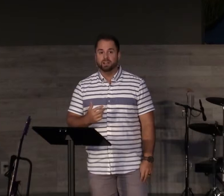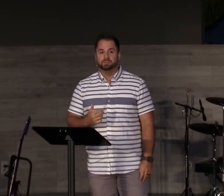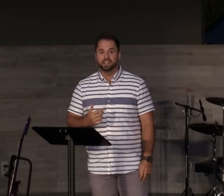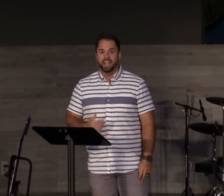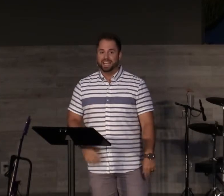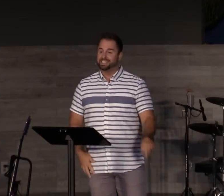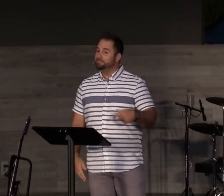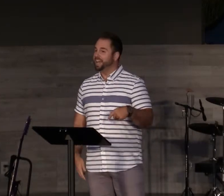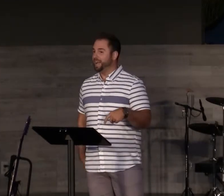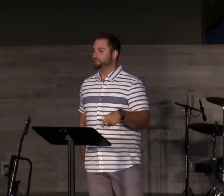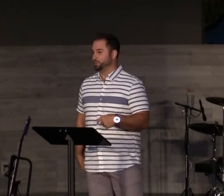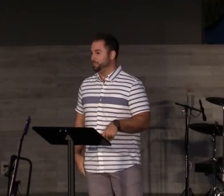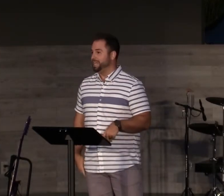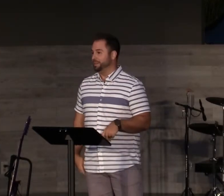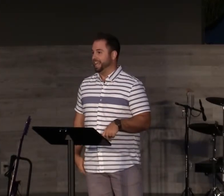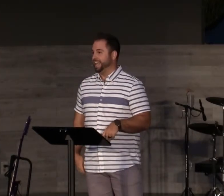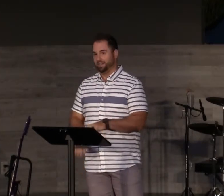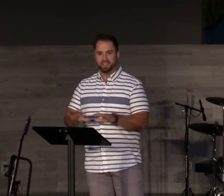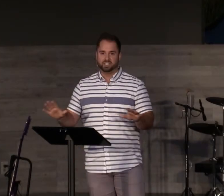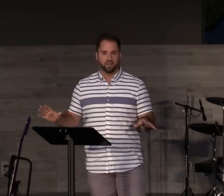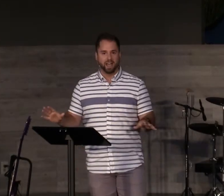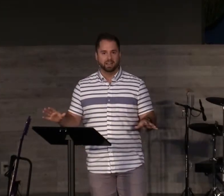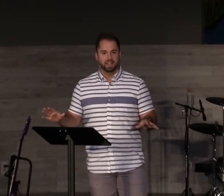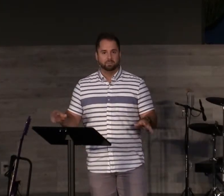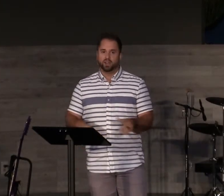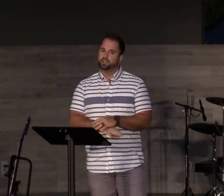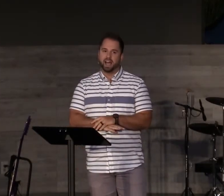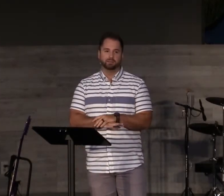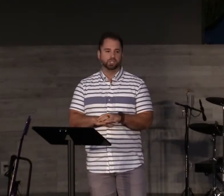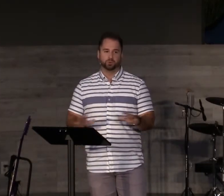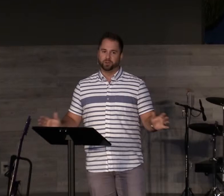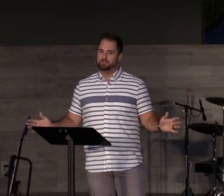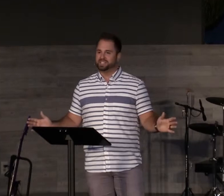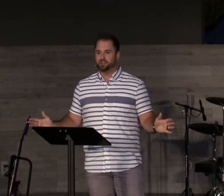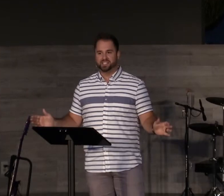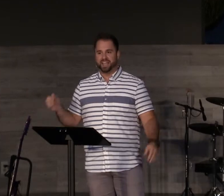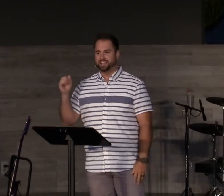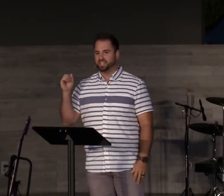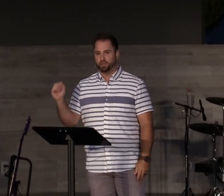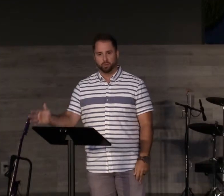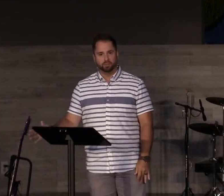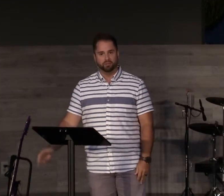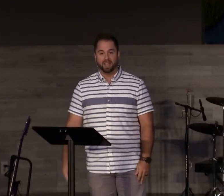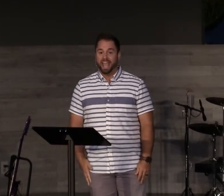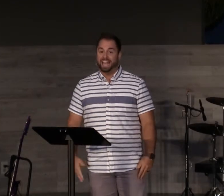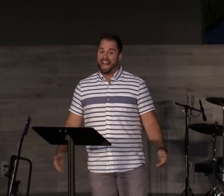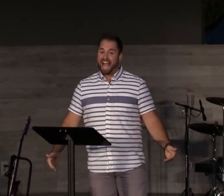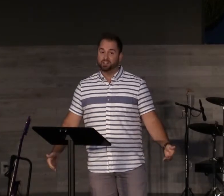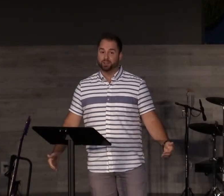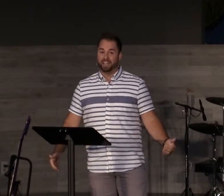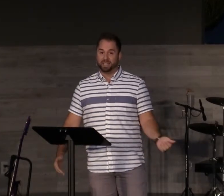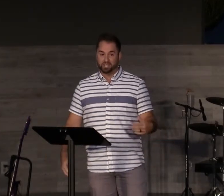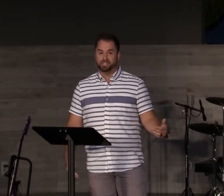it comes, and sometimes she'll repeat me, and everything's fine. But other times, she really misunderstands, and she throws a fit, and